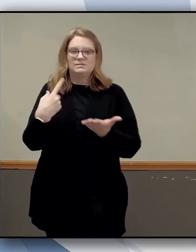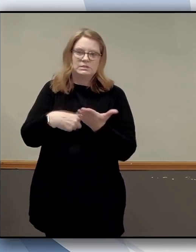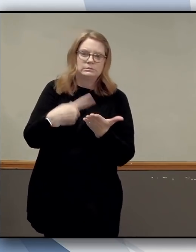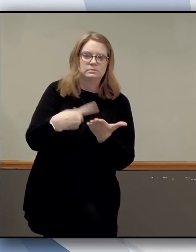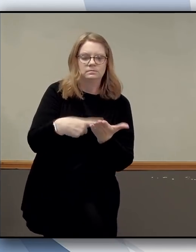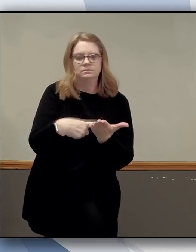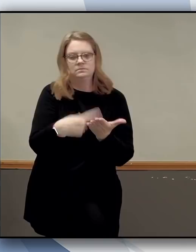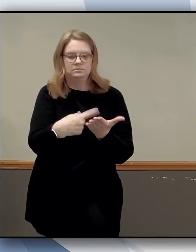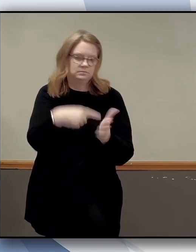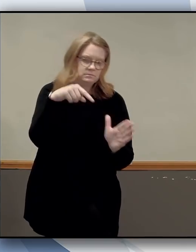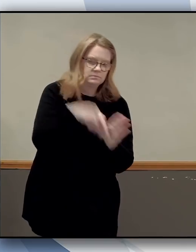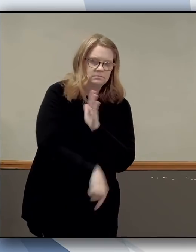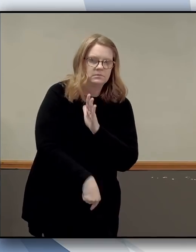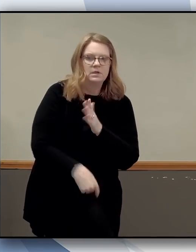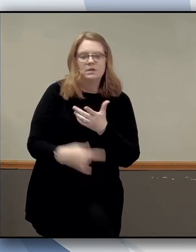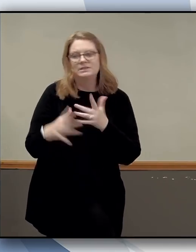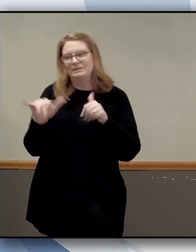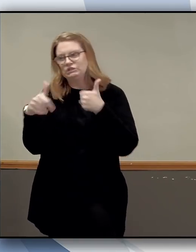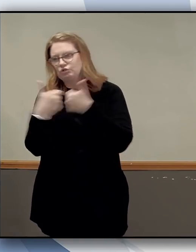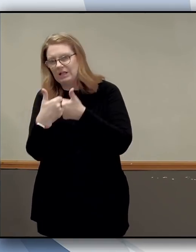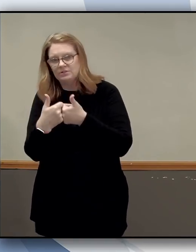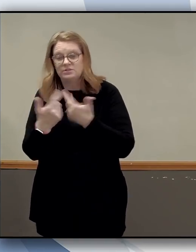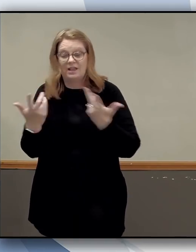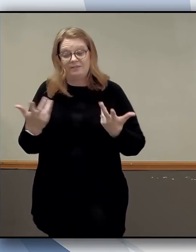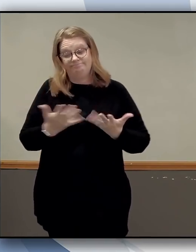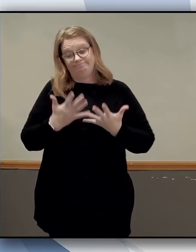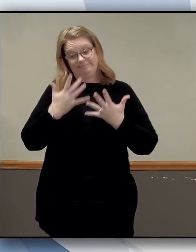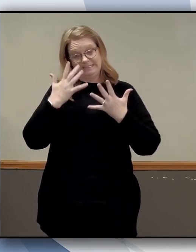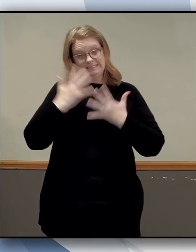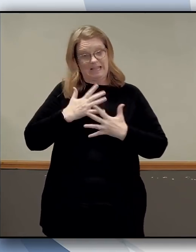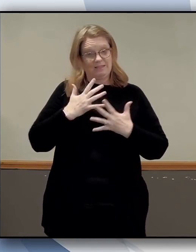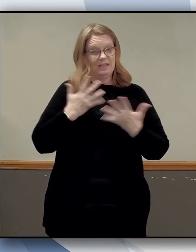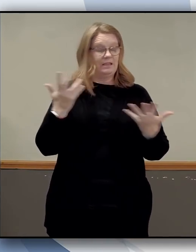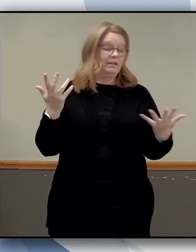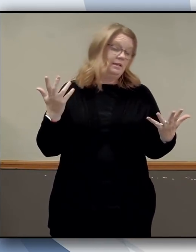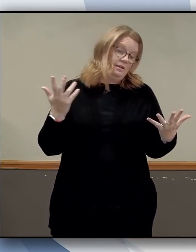challenged, and unfortunately, and perhaps because it is a